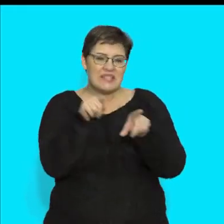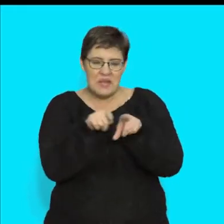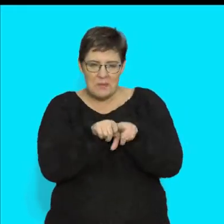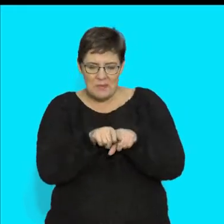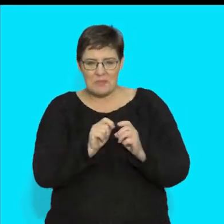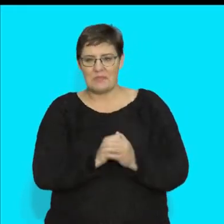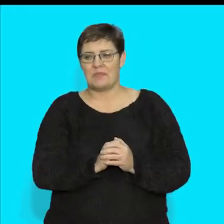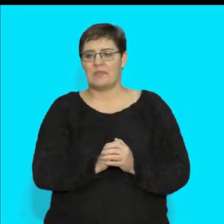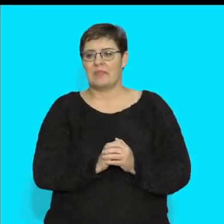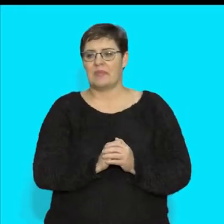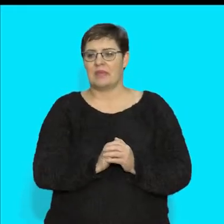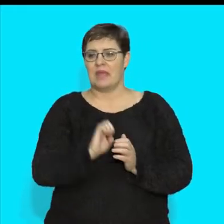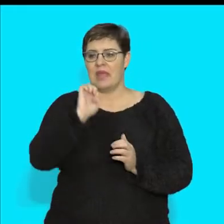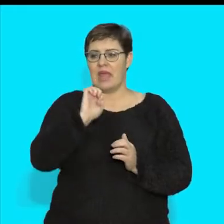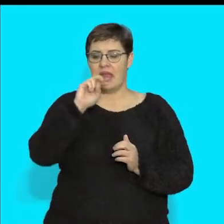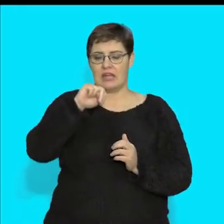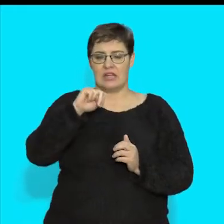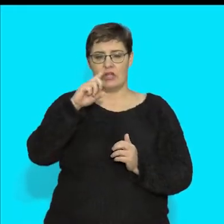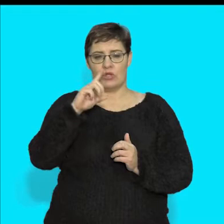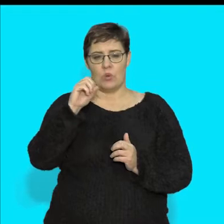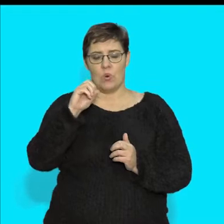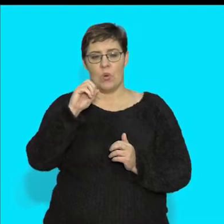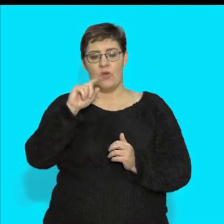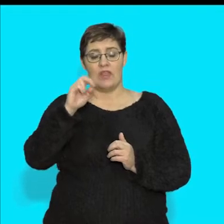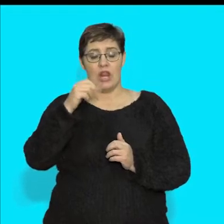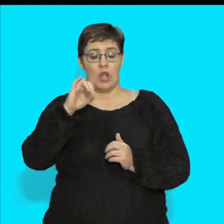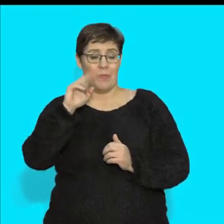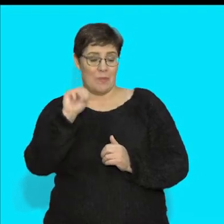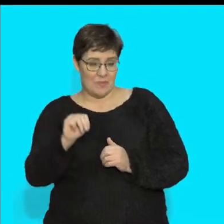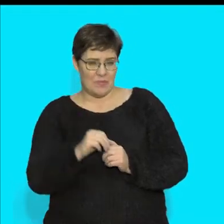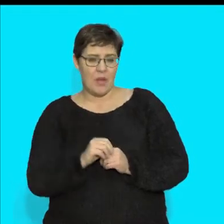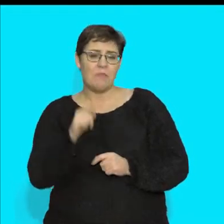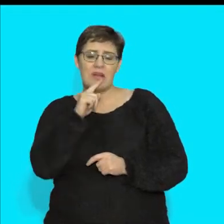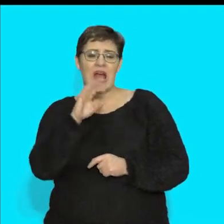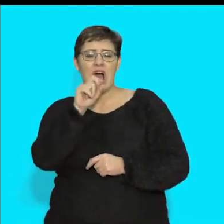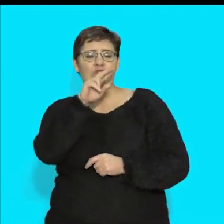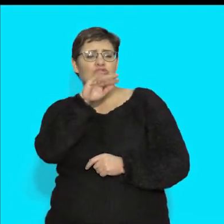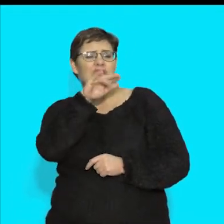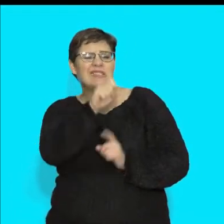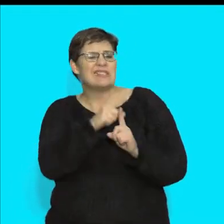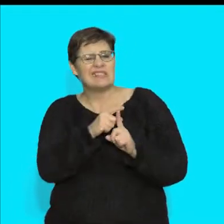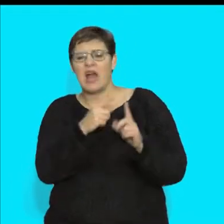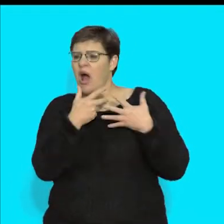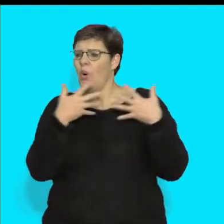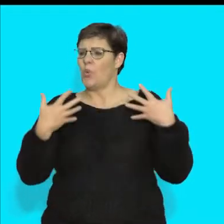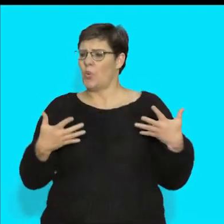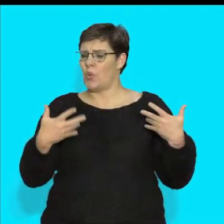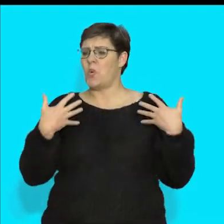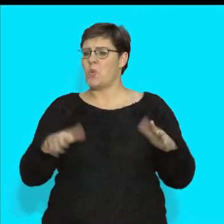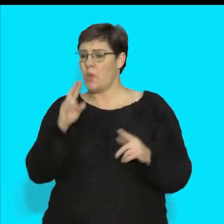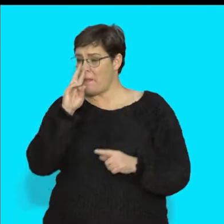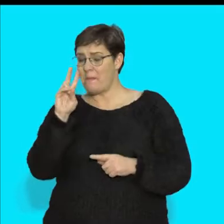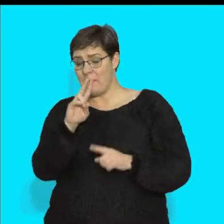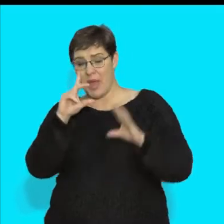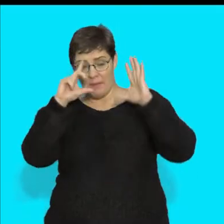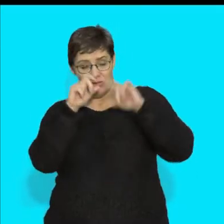we call it endothelium. But what makes an artery so much, all right, when you have a look at a picture,